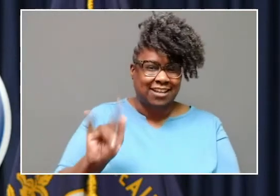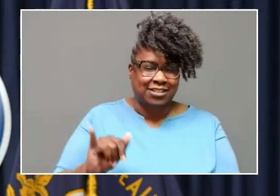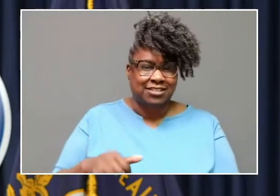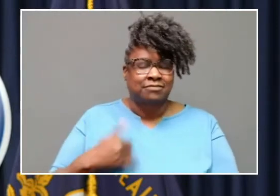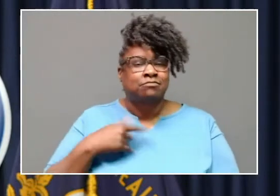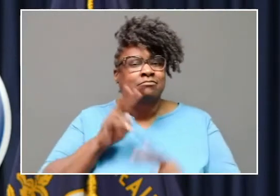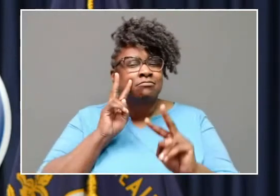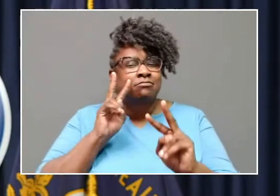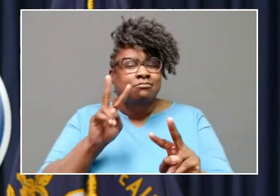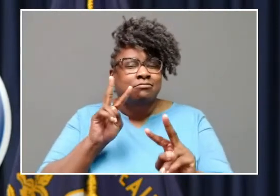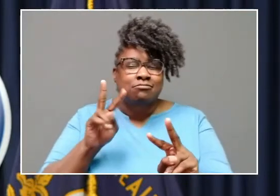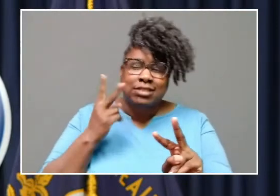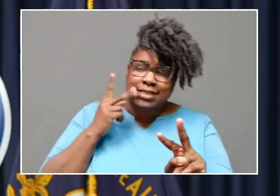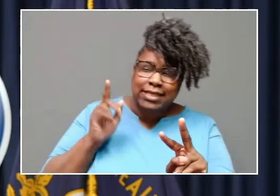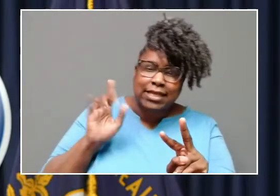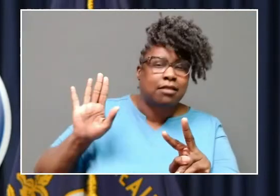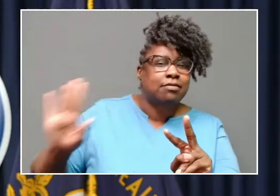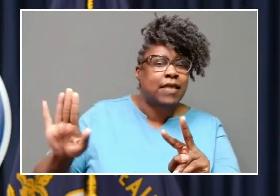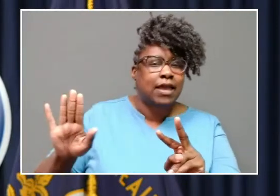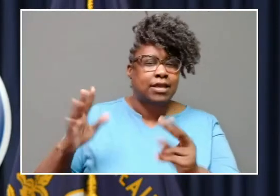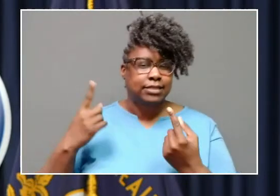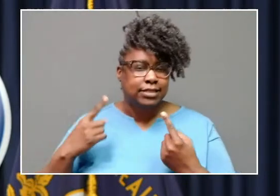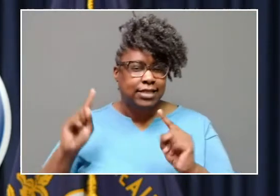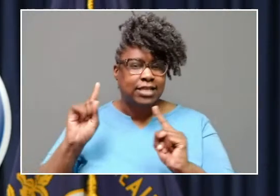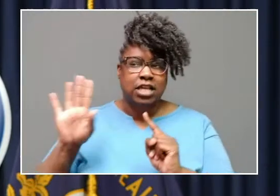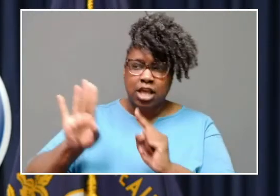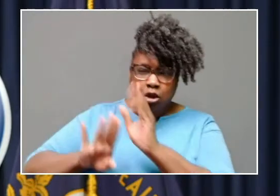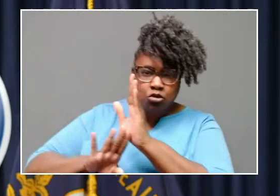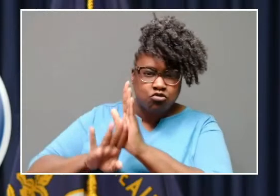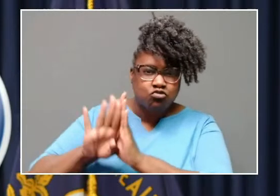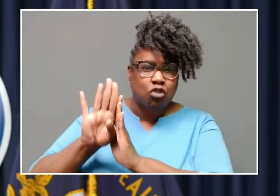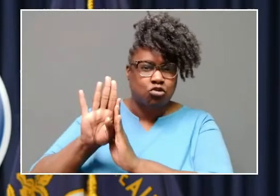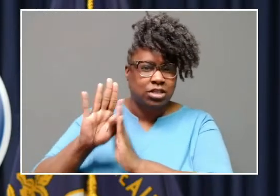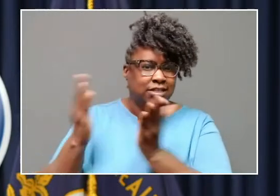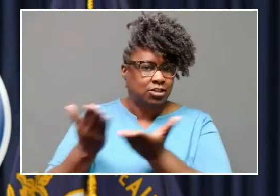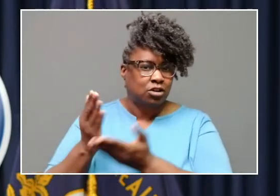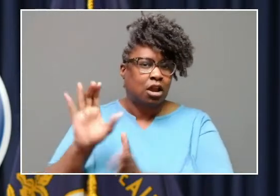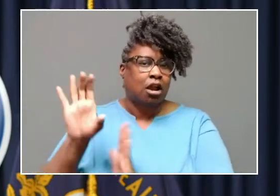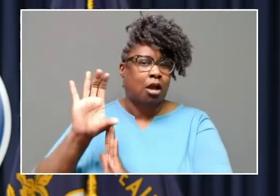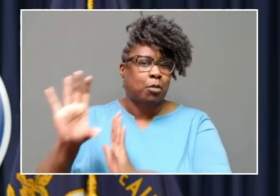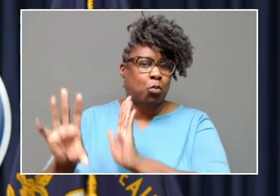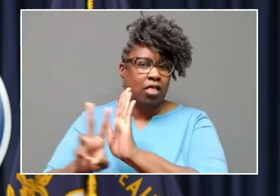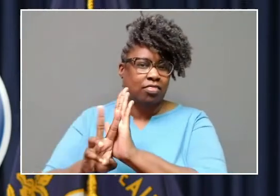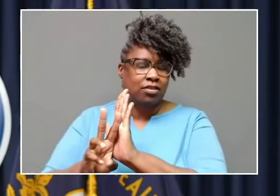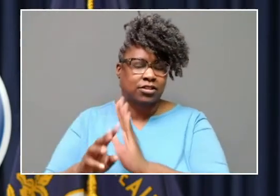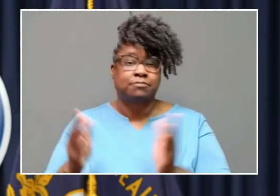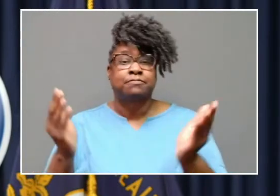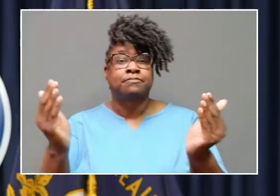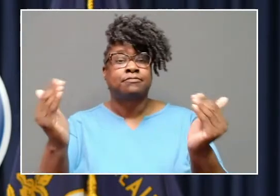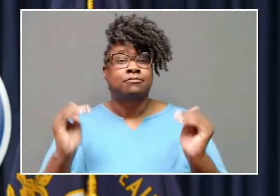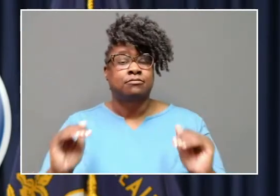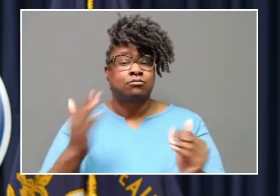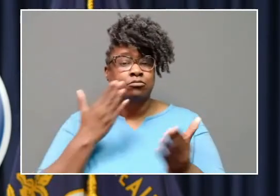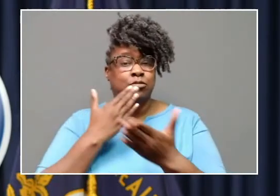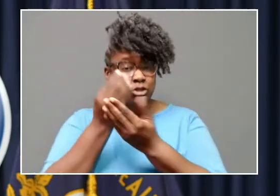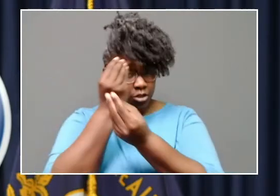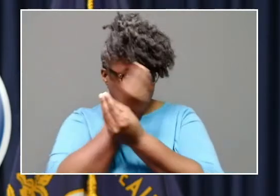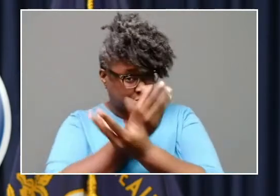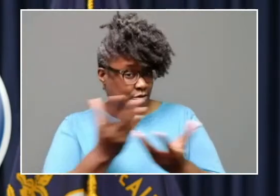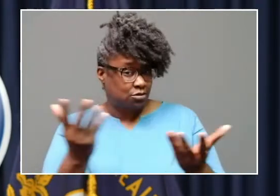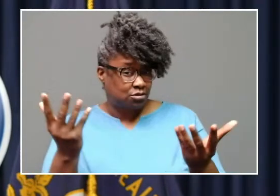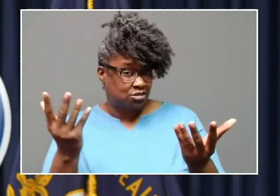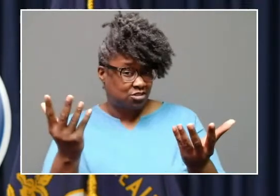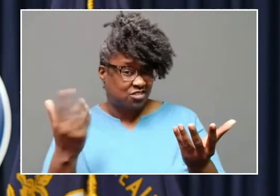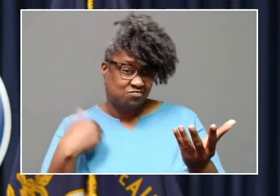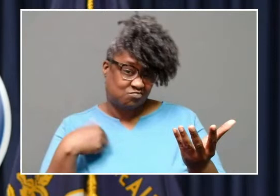their success and their growth here in the Commonwealth. Next, we have some good news, and we've needed some good